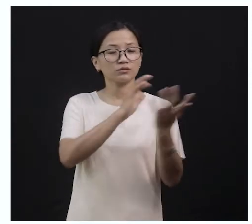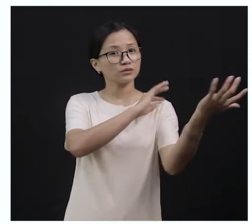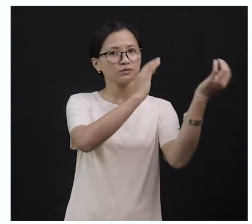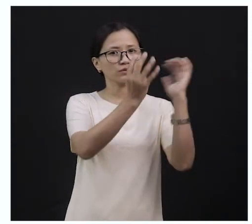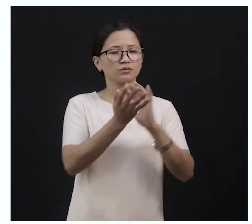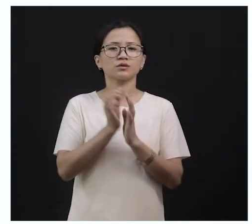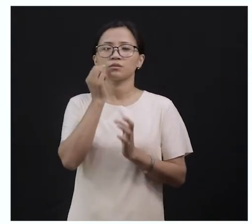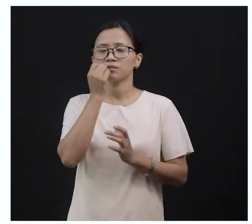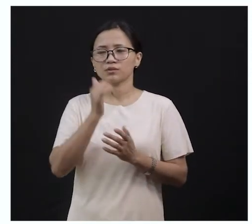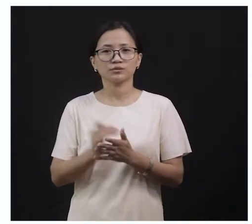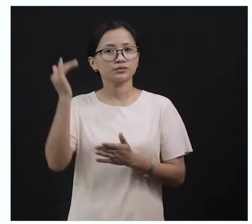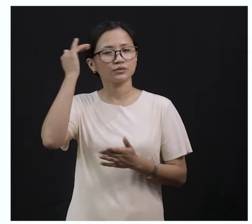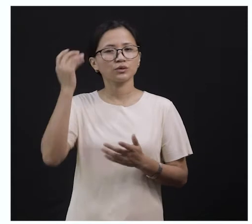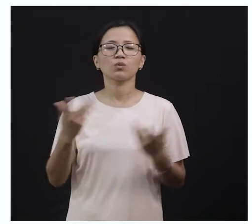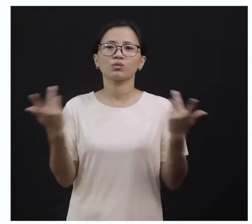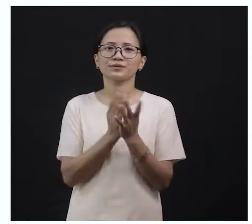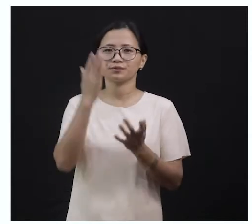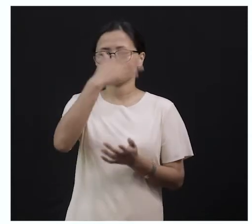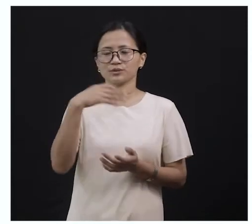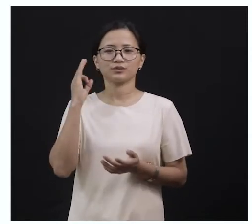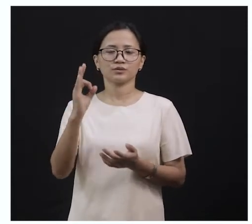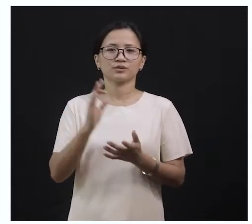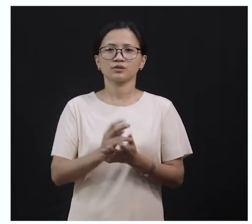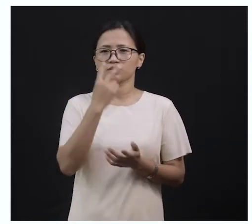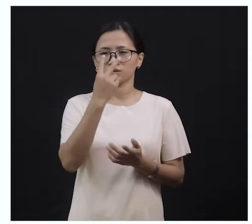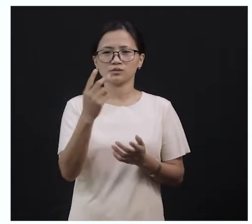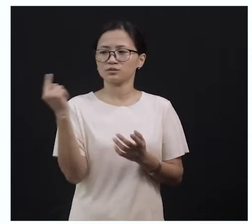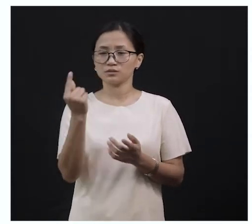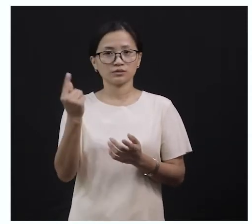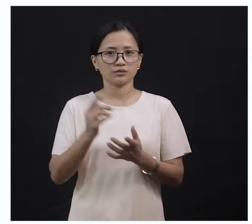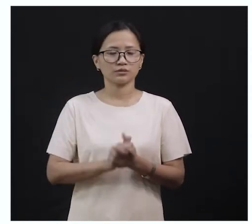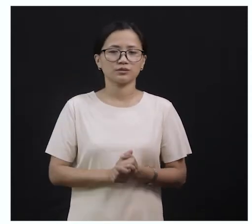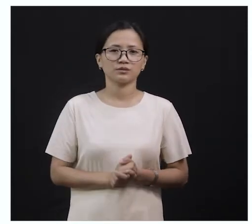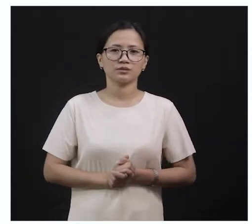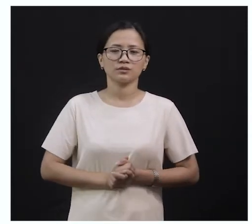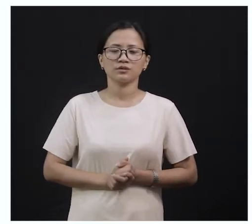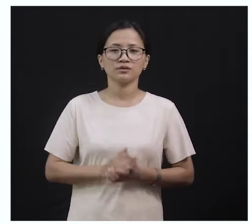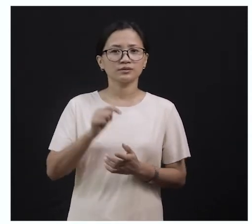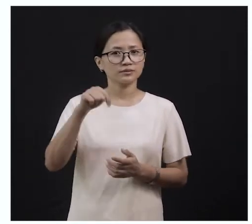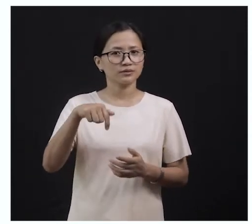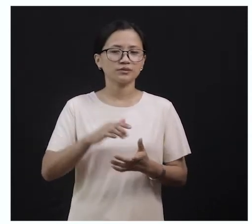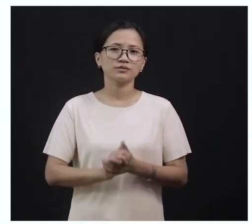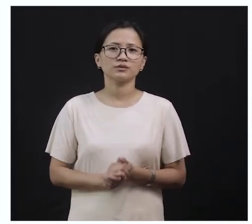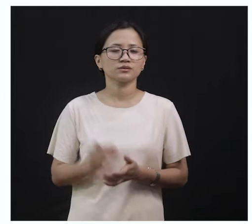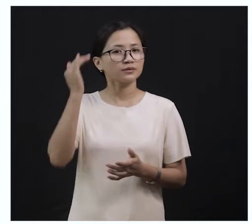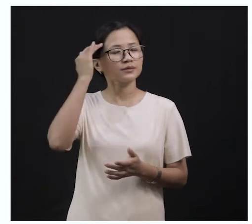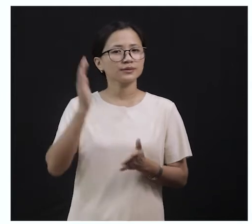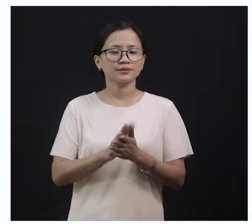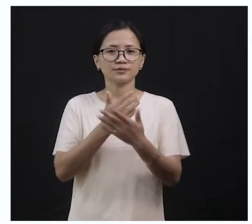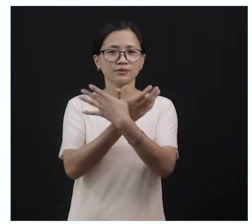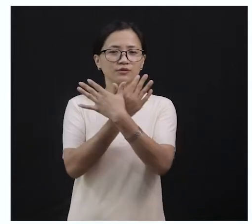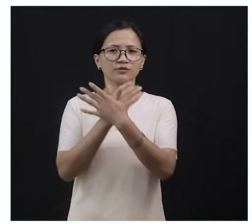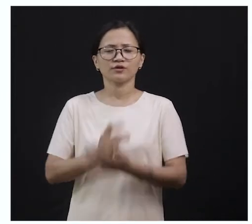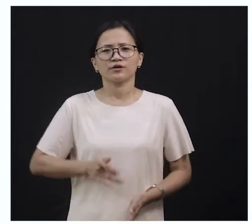boy would never have known what beauty he is losing, right? Since now that he know the butterfly,